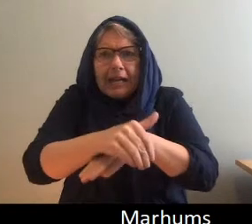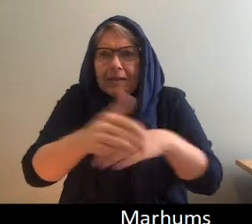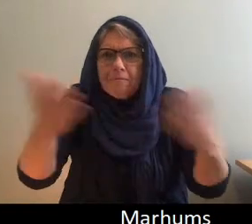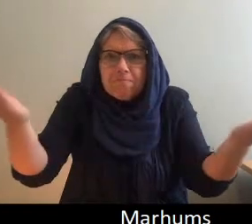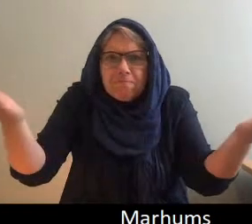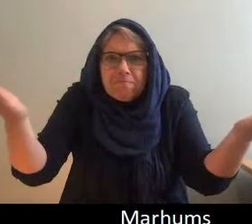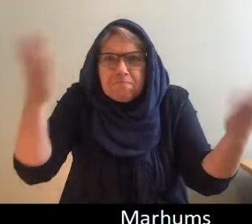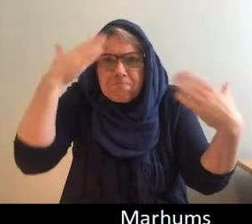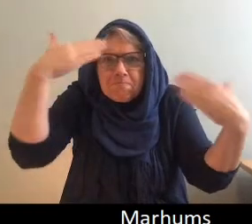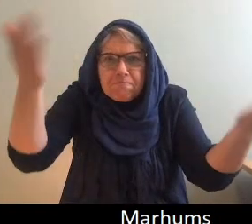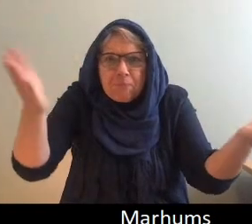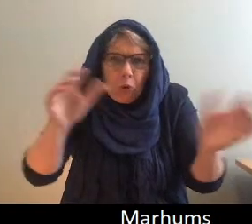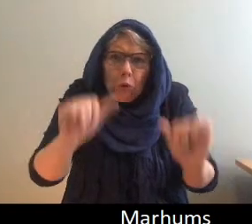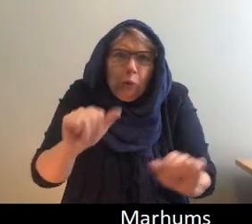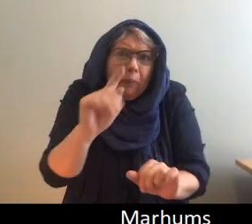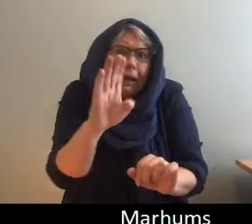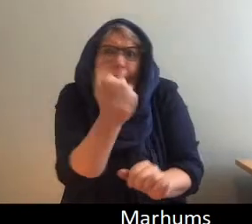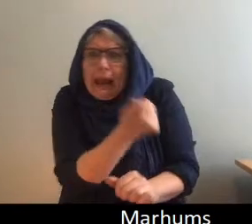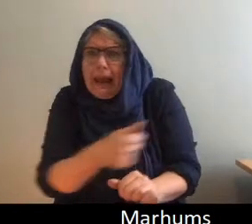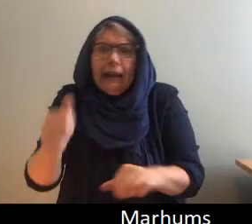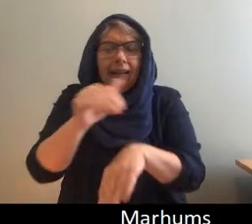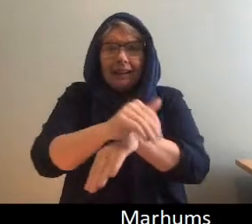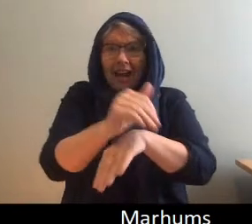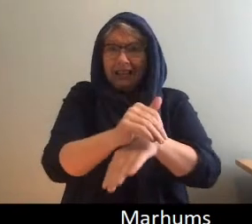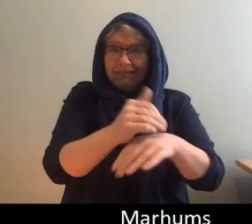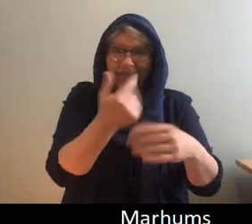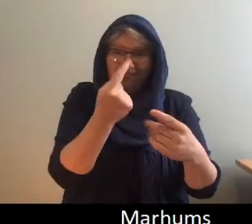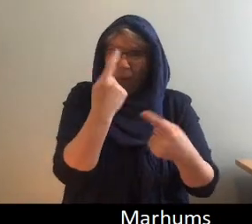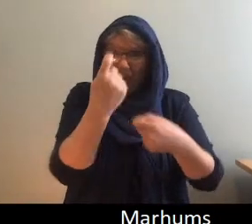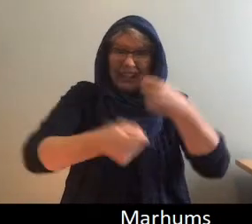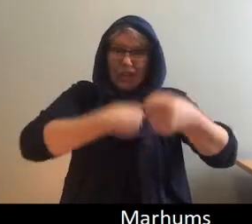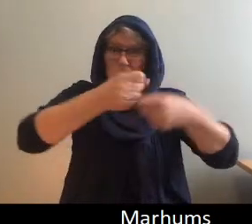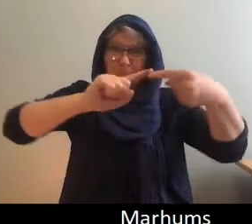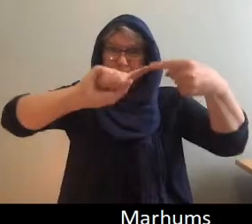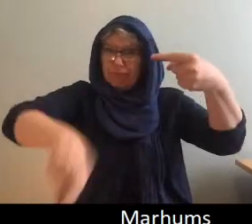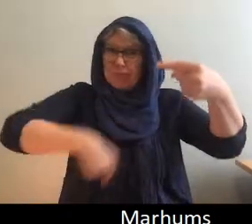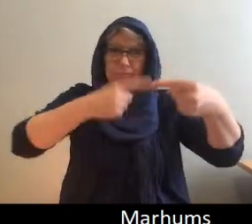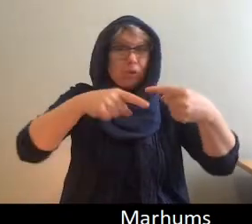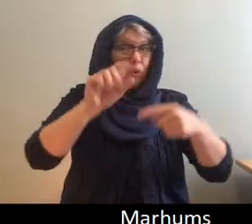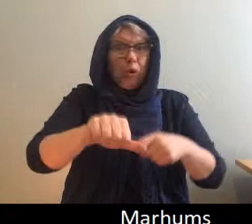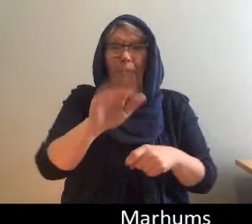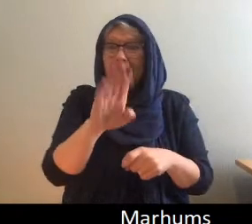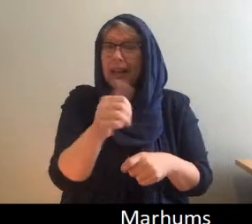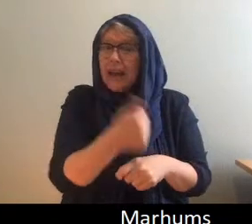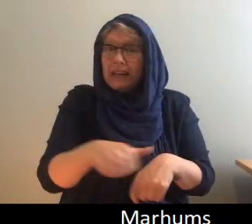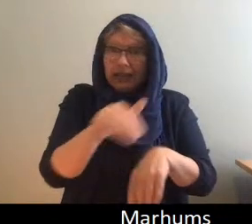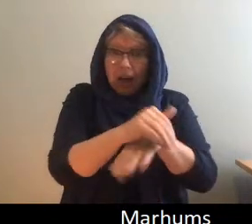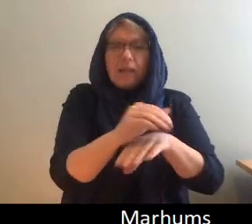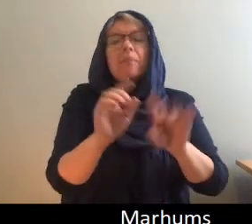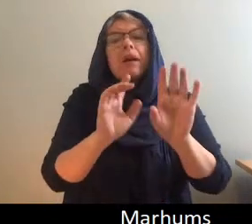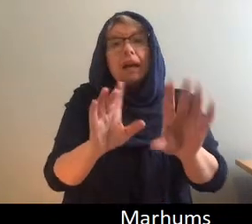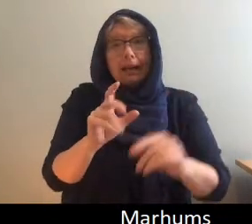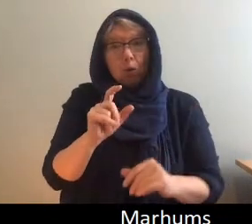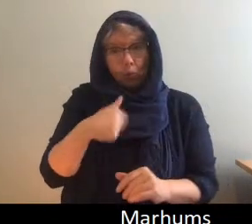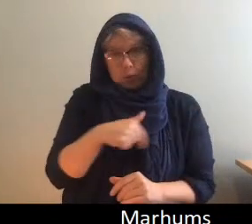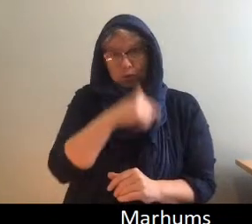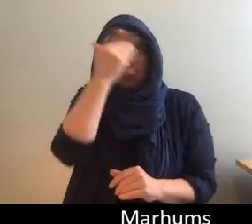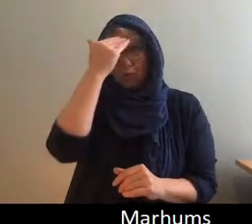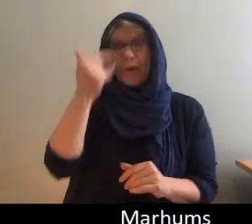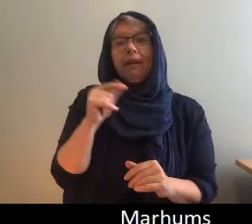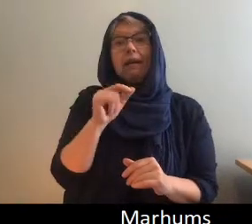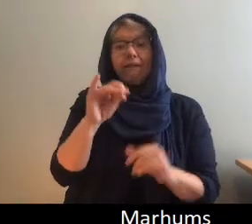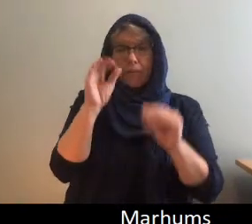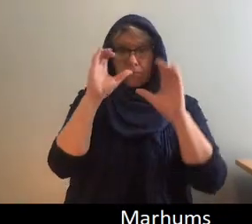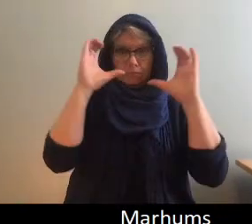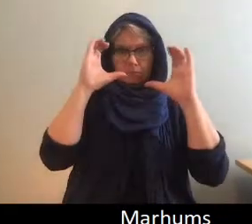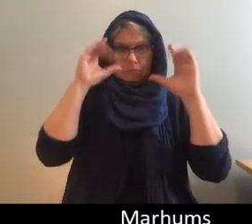know, gambling and what have you, but what we would do is we would actually have the Laylatul Qadr, and we would get it, because remember, we have not been told